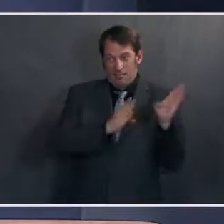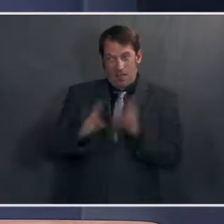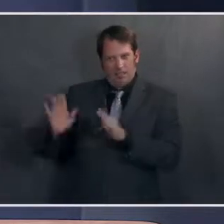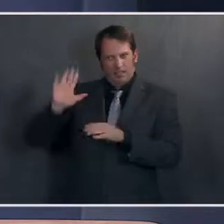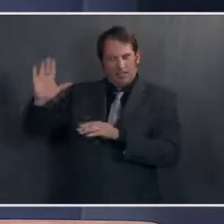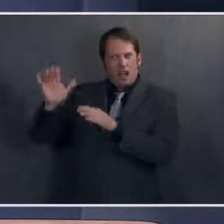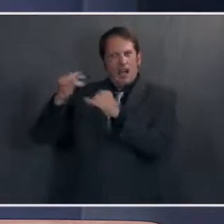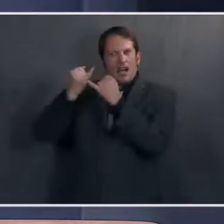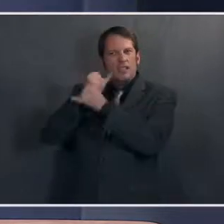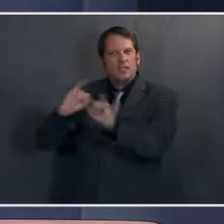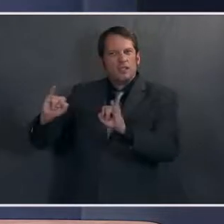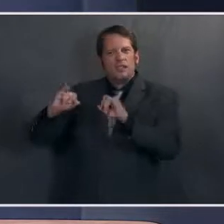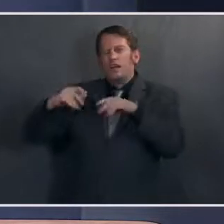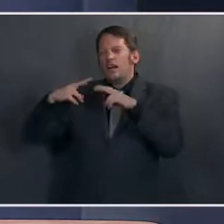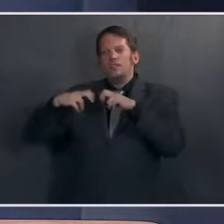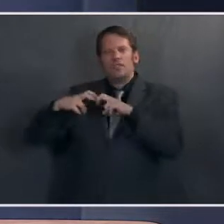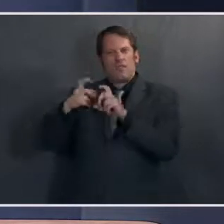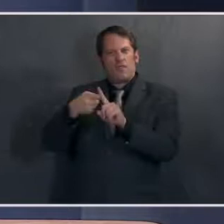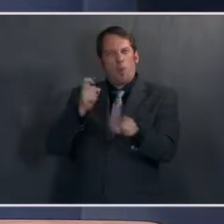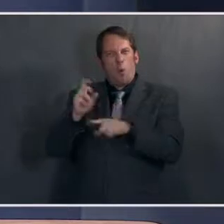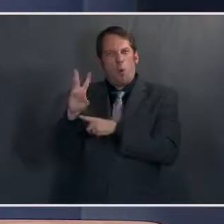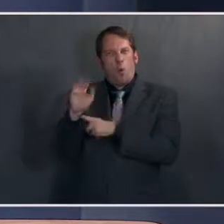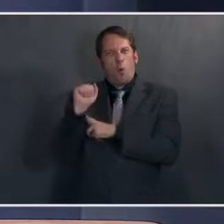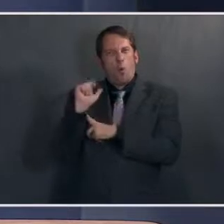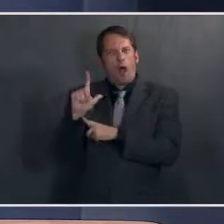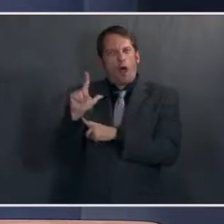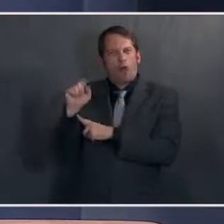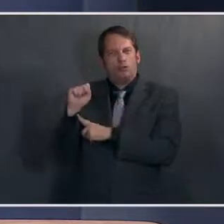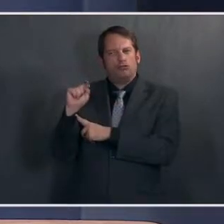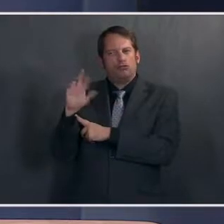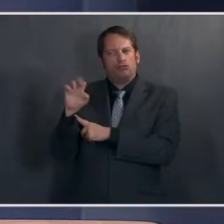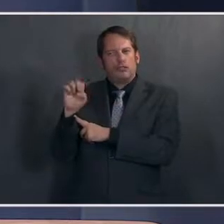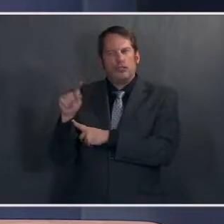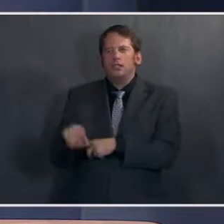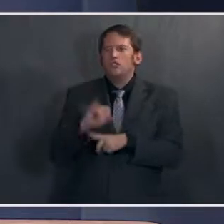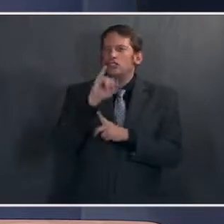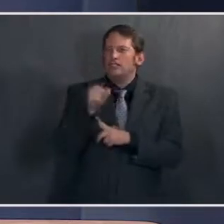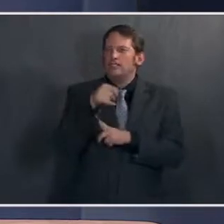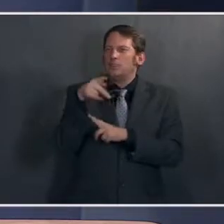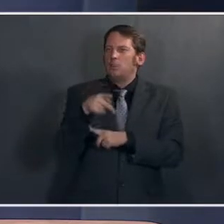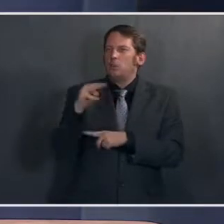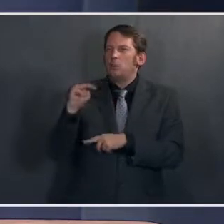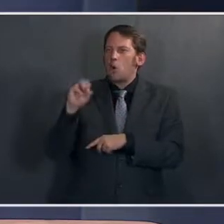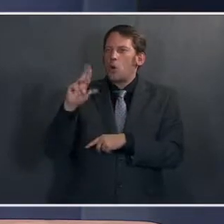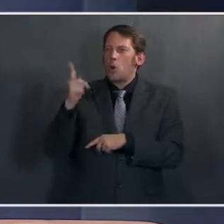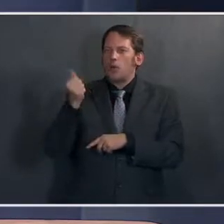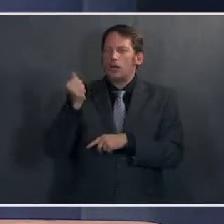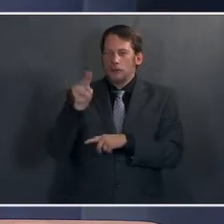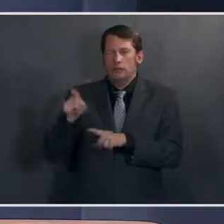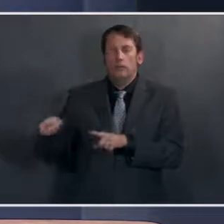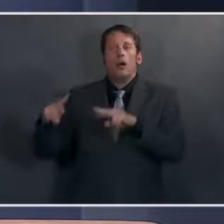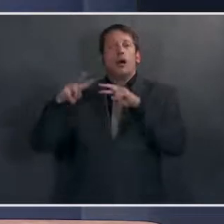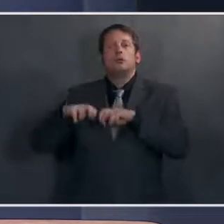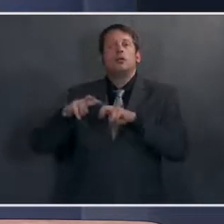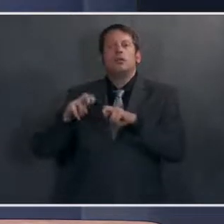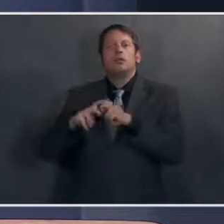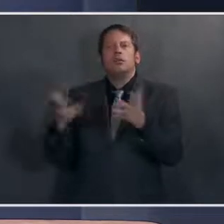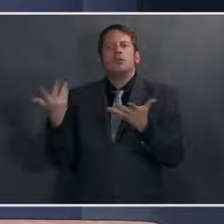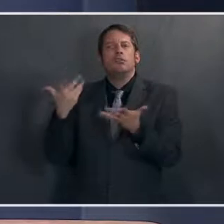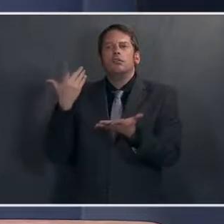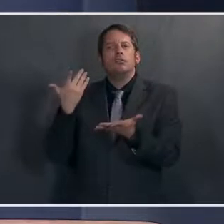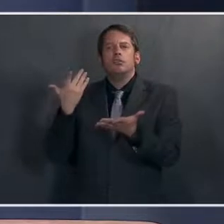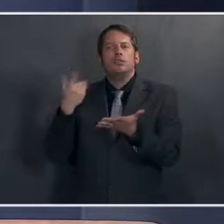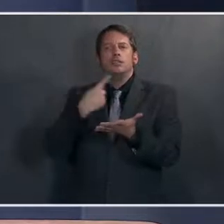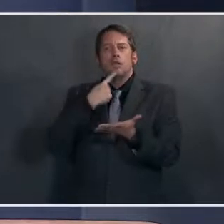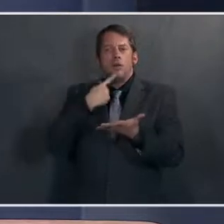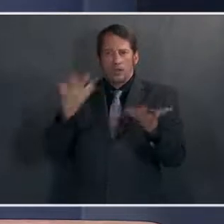Moody's, JP Morgan Chase, and the Brookings Institution. And the analysis concludes that our economy is near capacity, which would be news to the millions of Americans